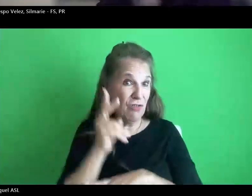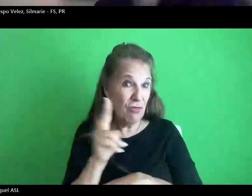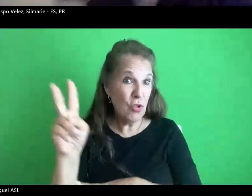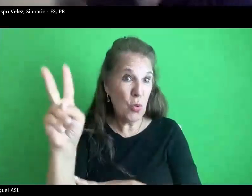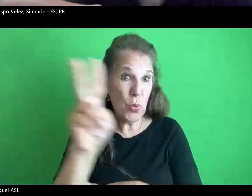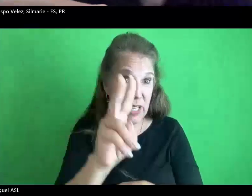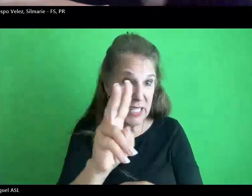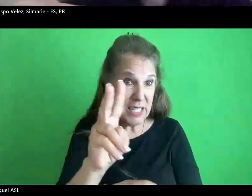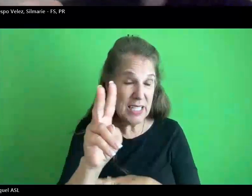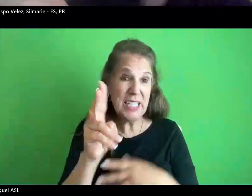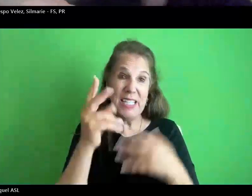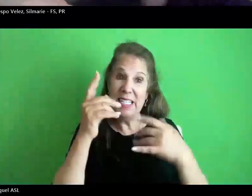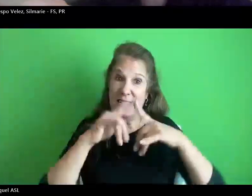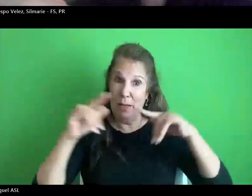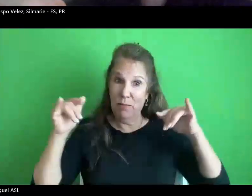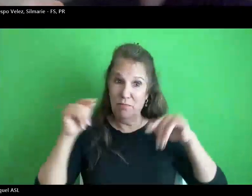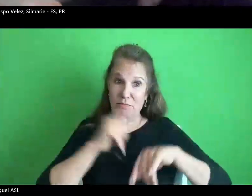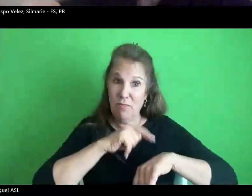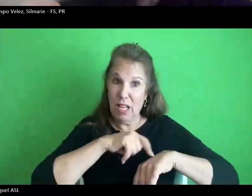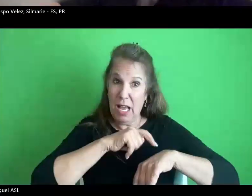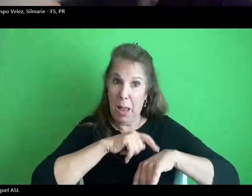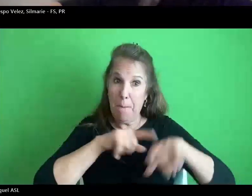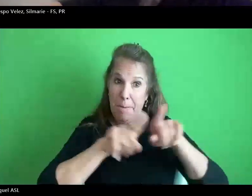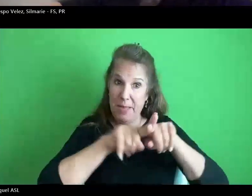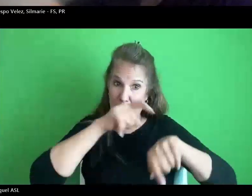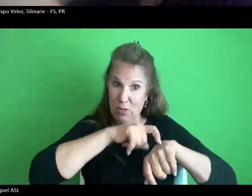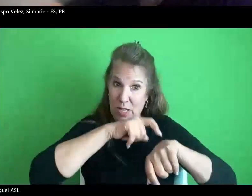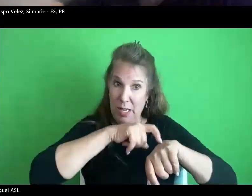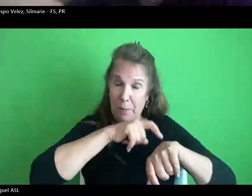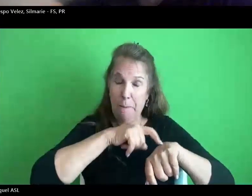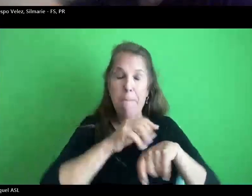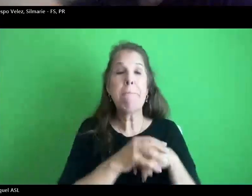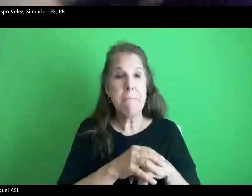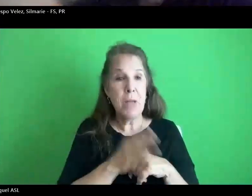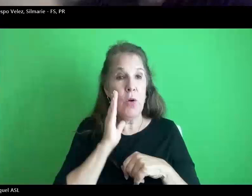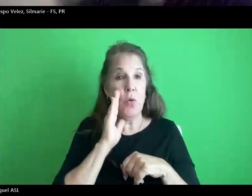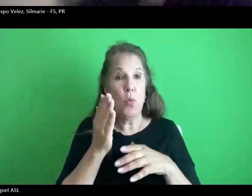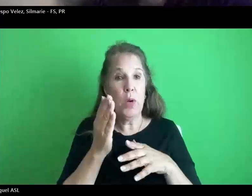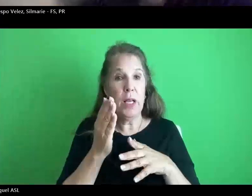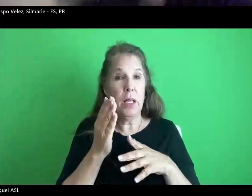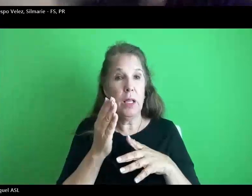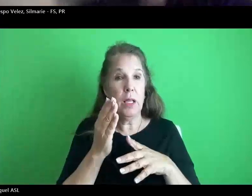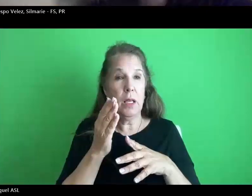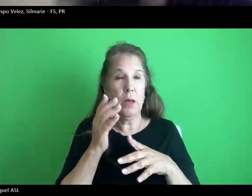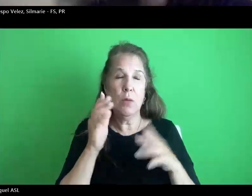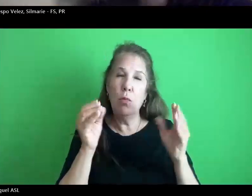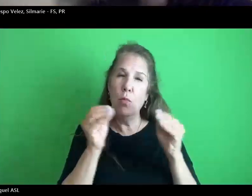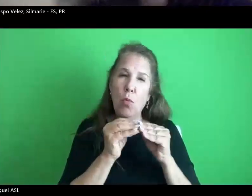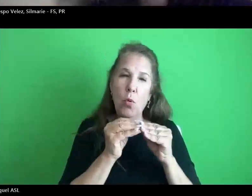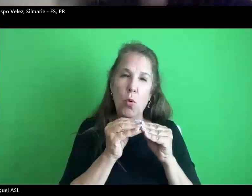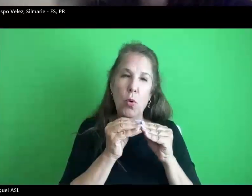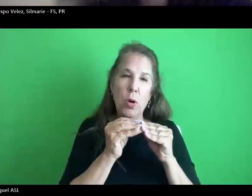this same time. And we'll share, this will be more of a variety of